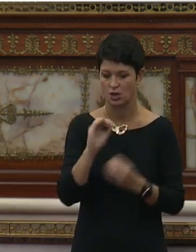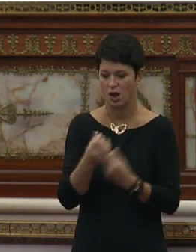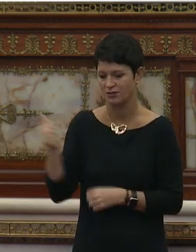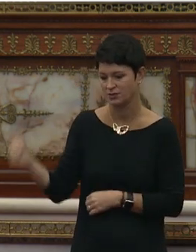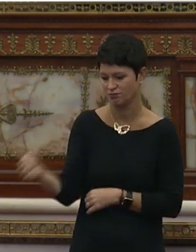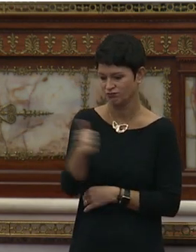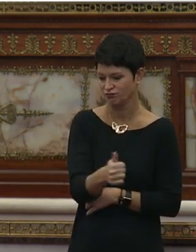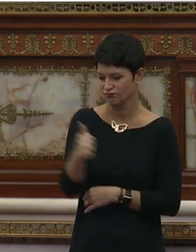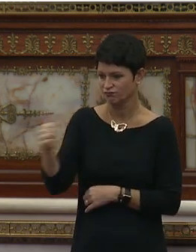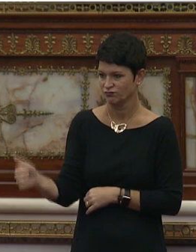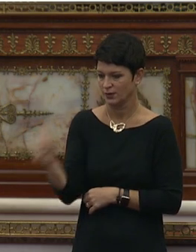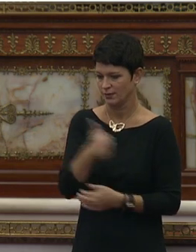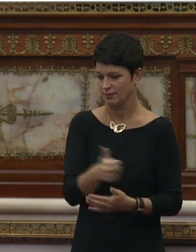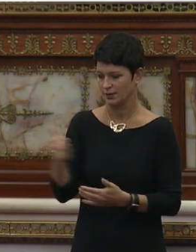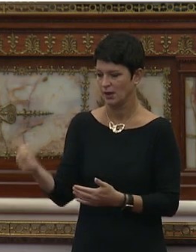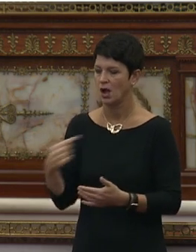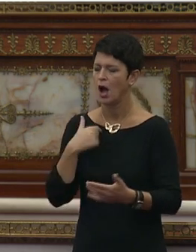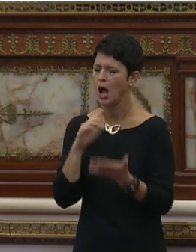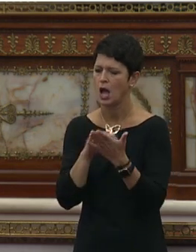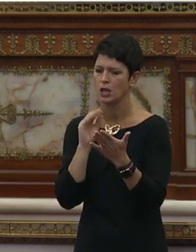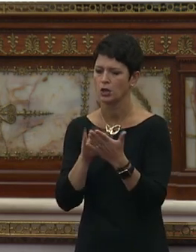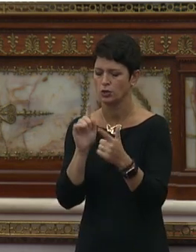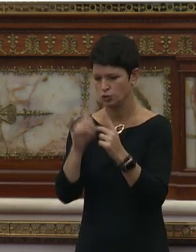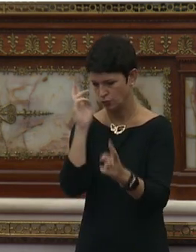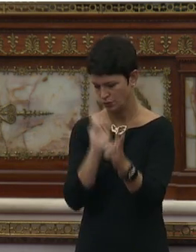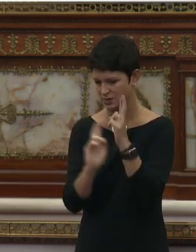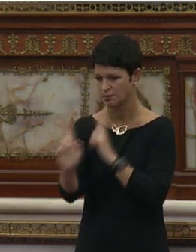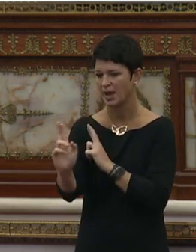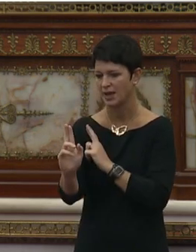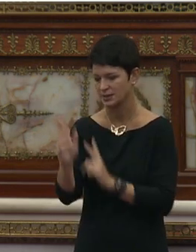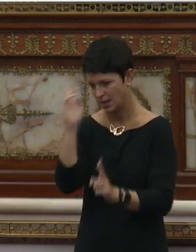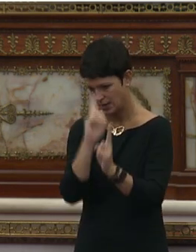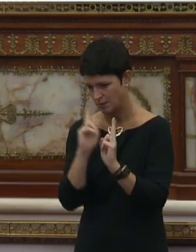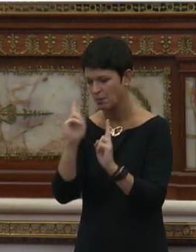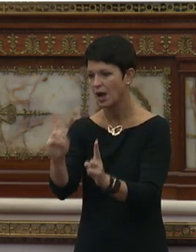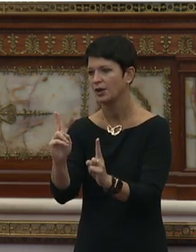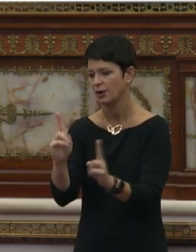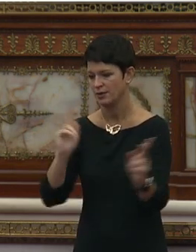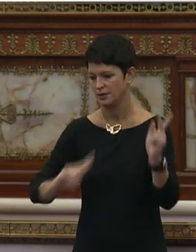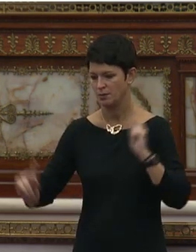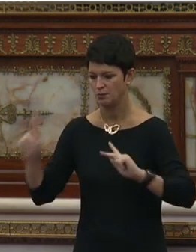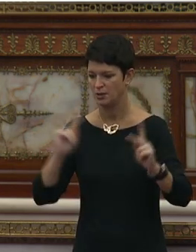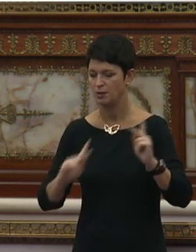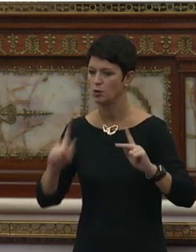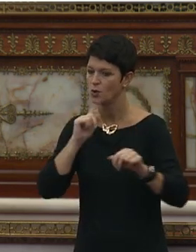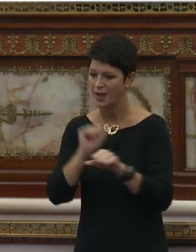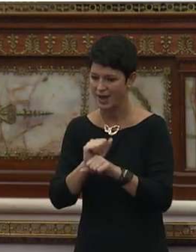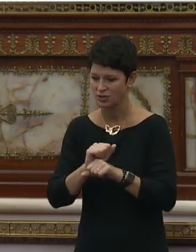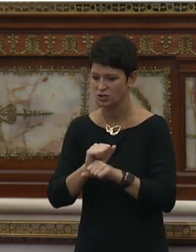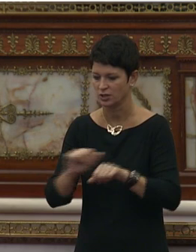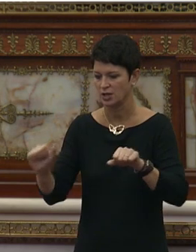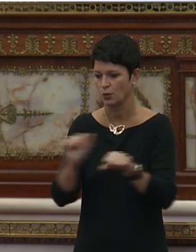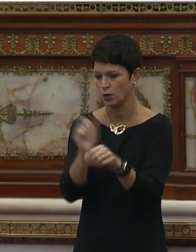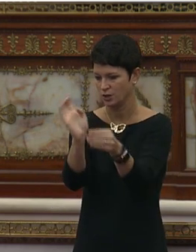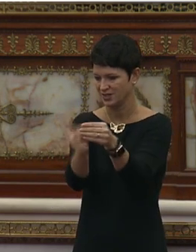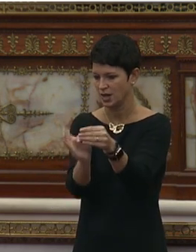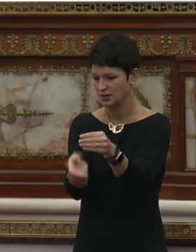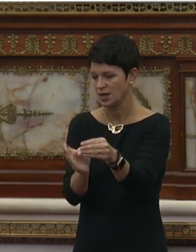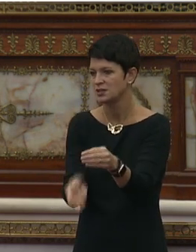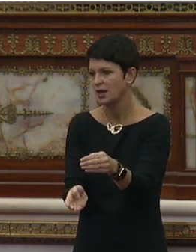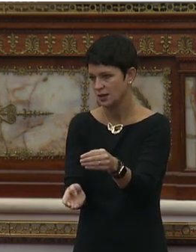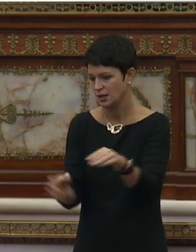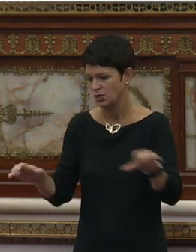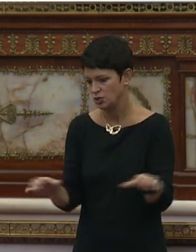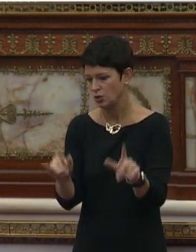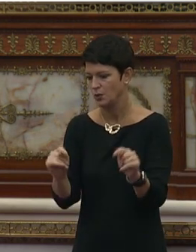work. I learned to respect and admire the people who actually get the work done